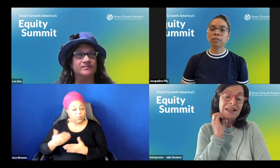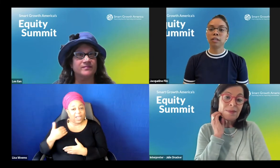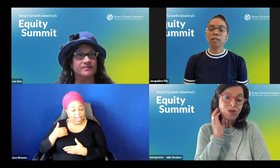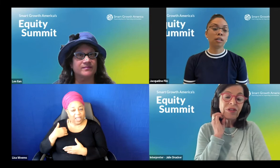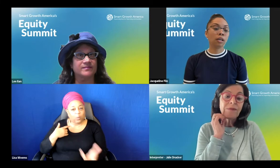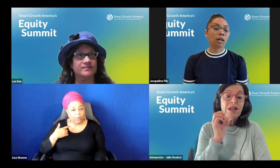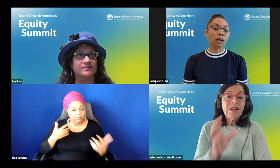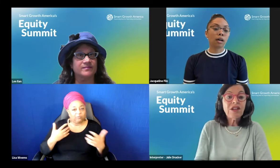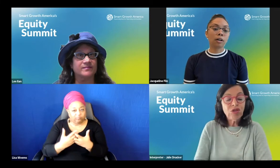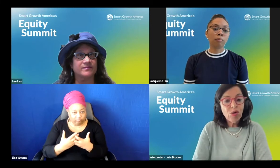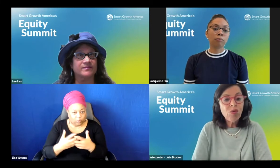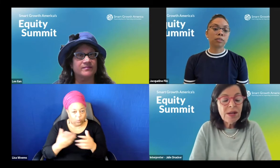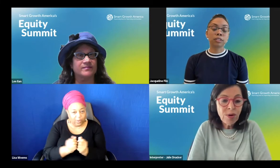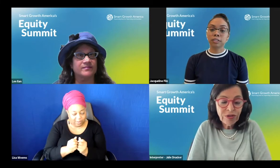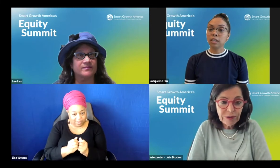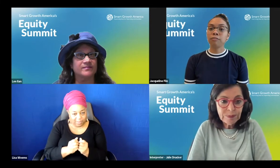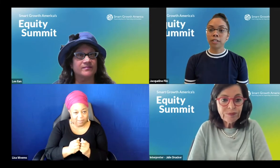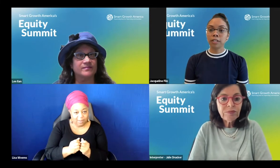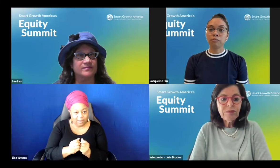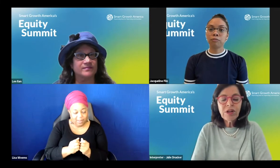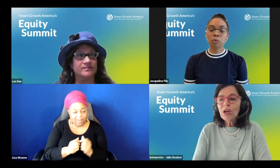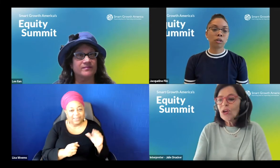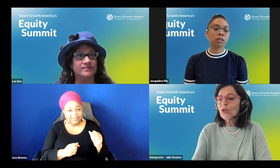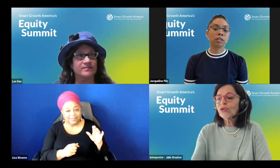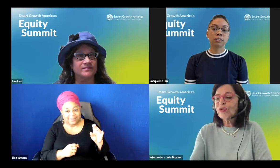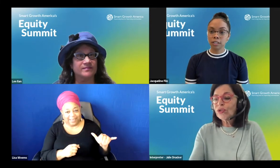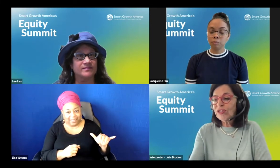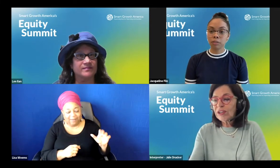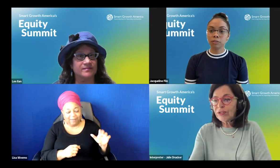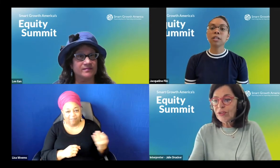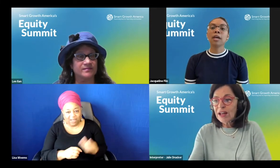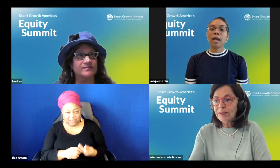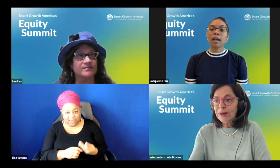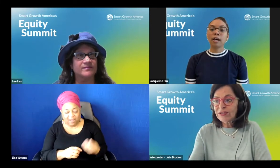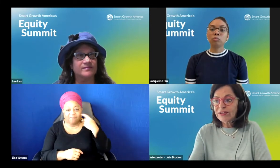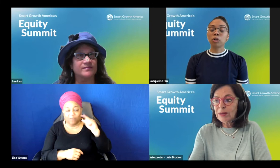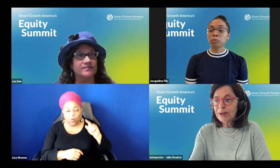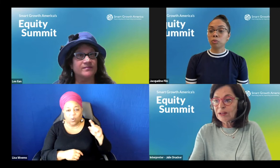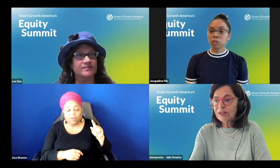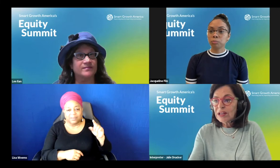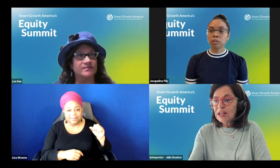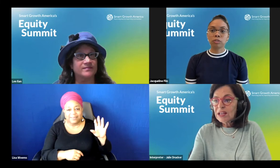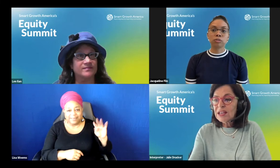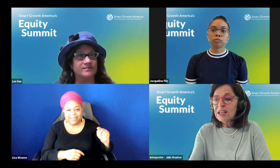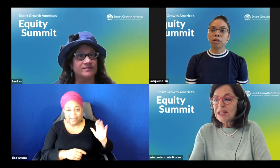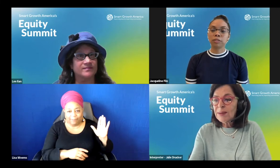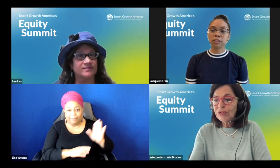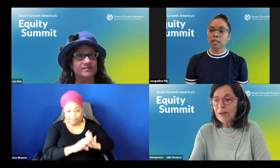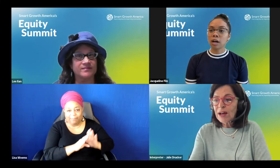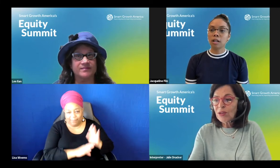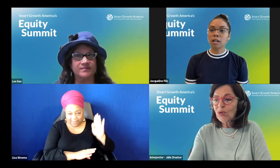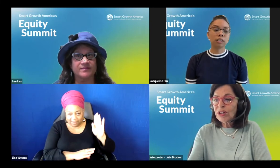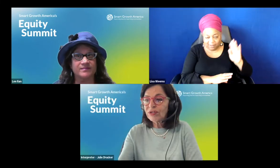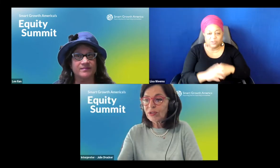with the city funding for City Build, and worked with those partners from